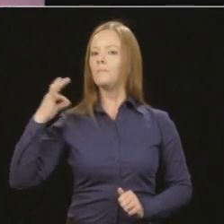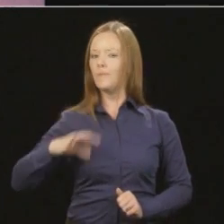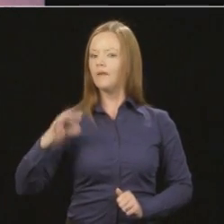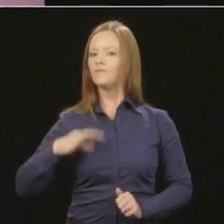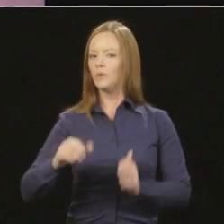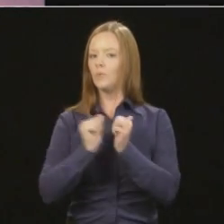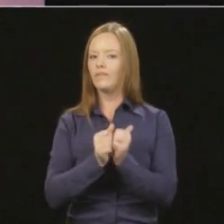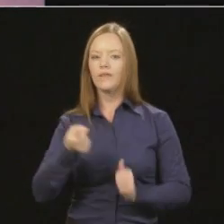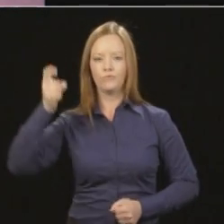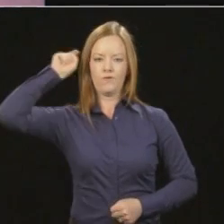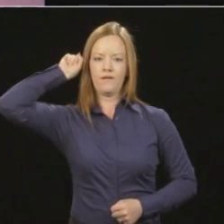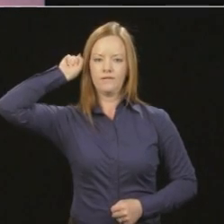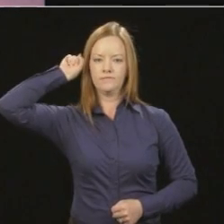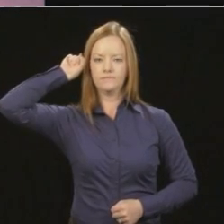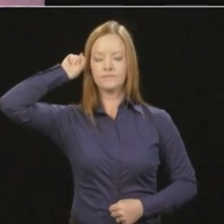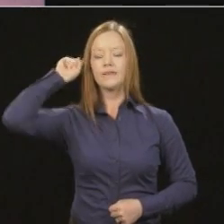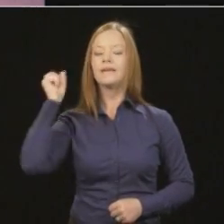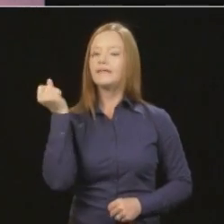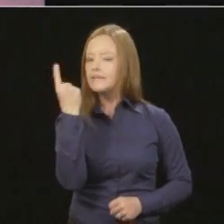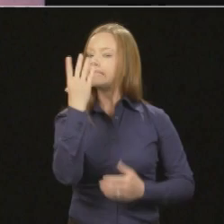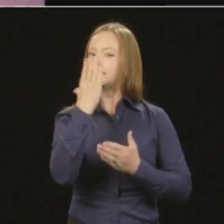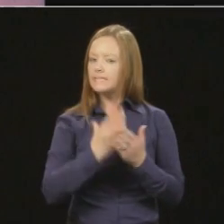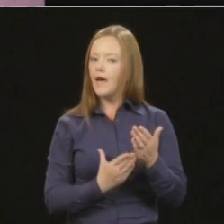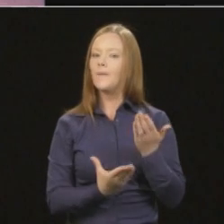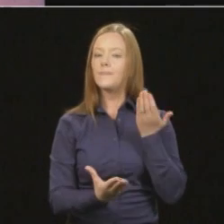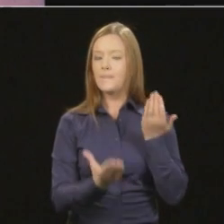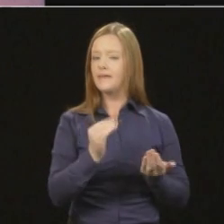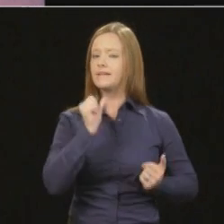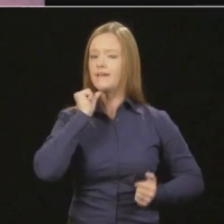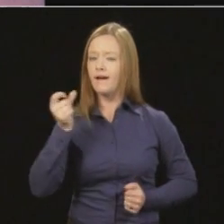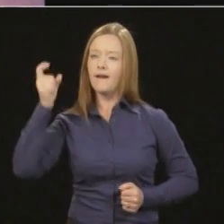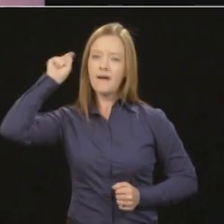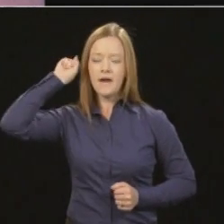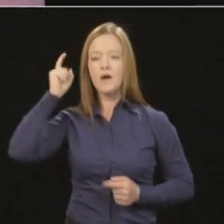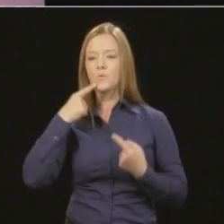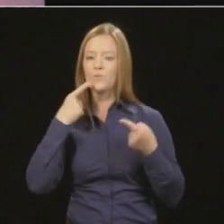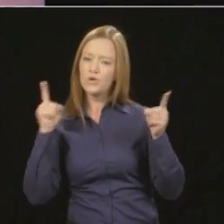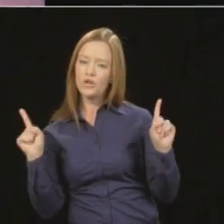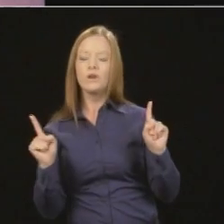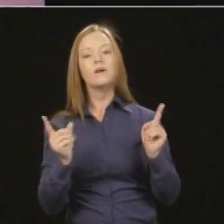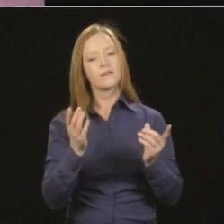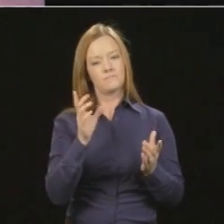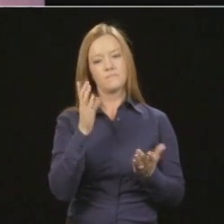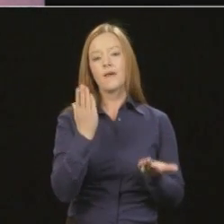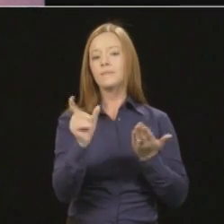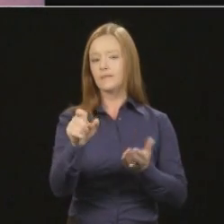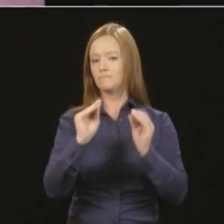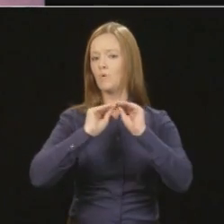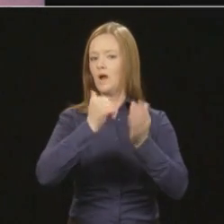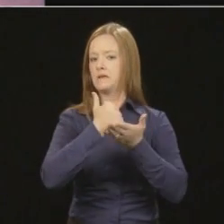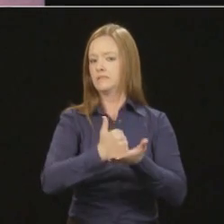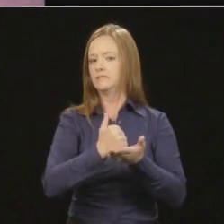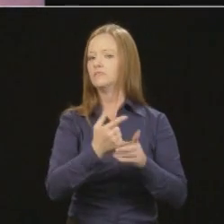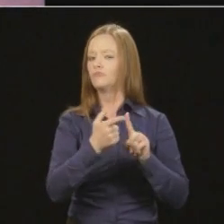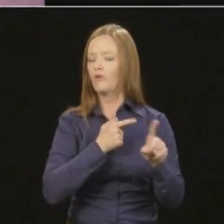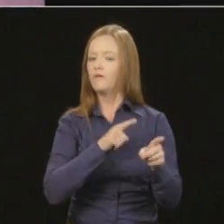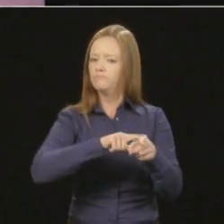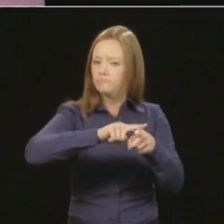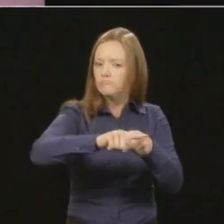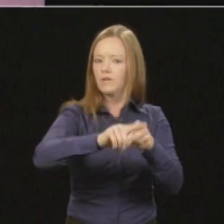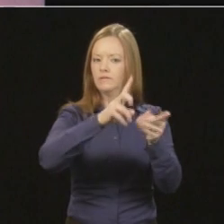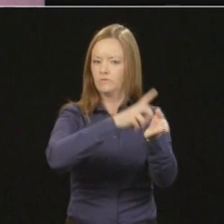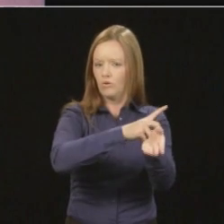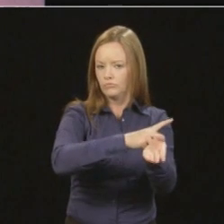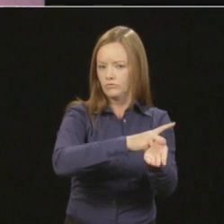However, some may not, and some may need additional assistance from a specially trained physician. Only a licensed